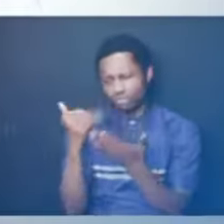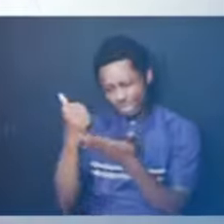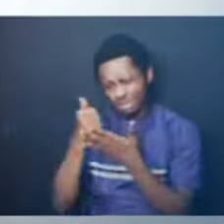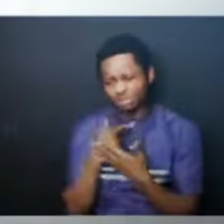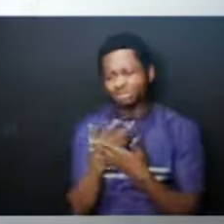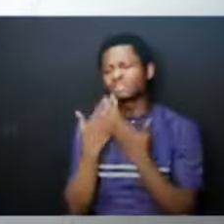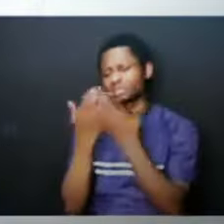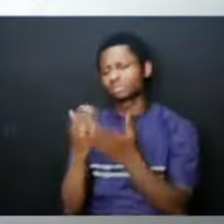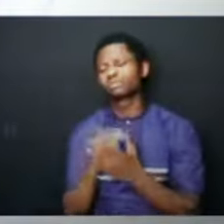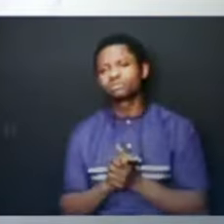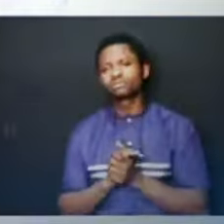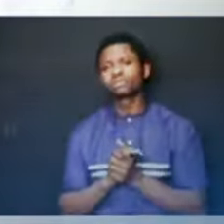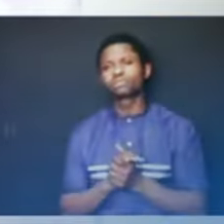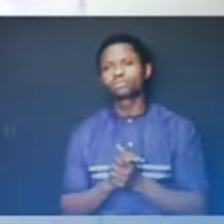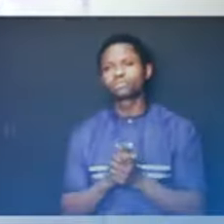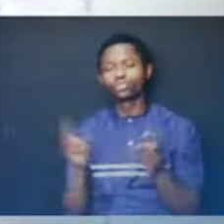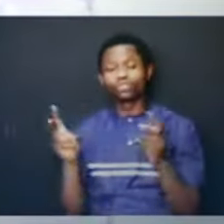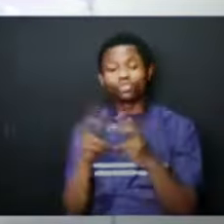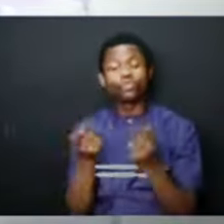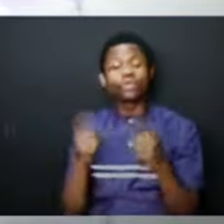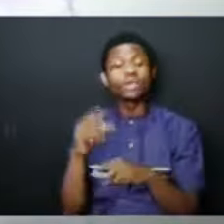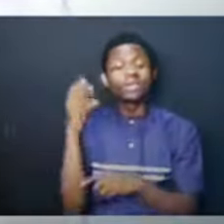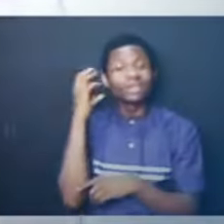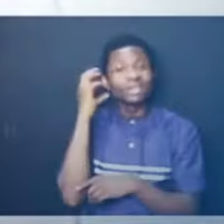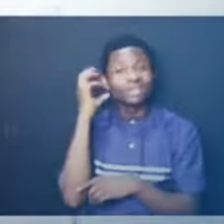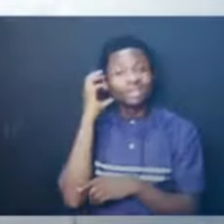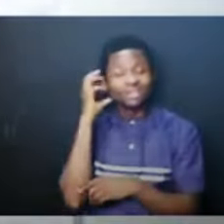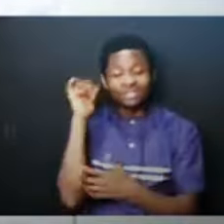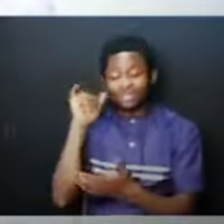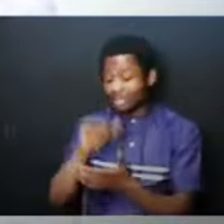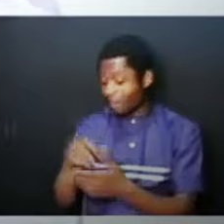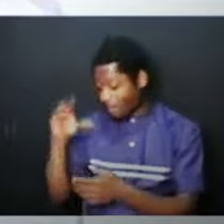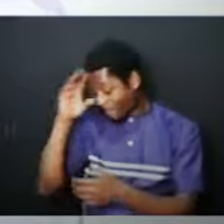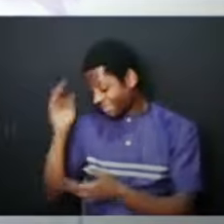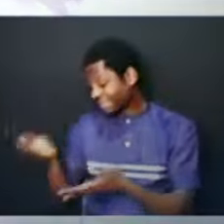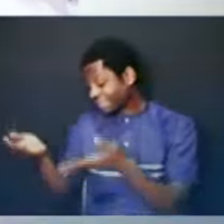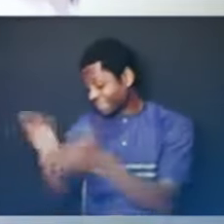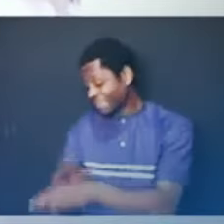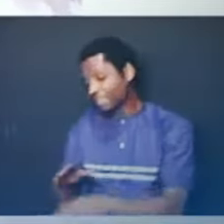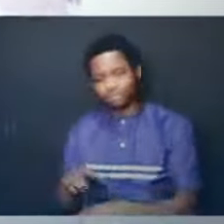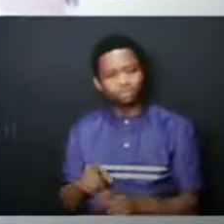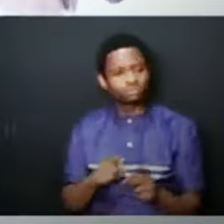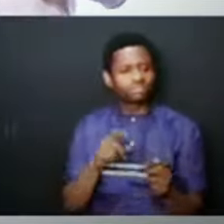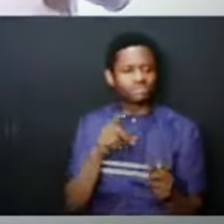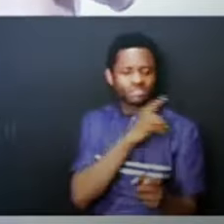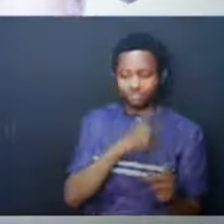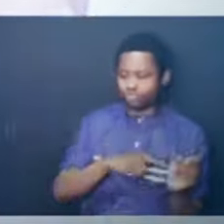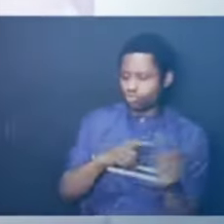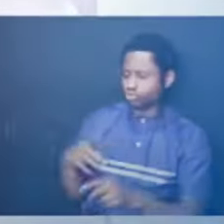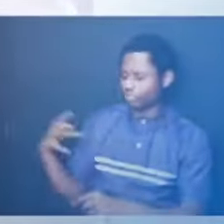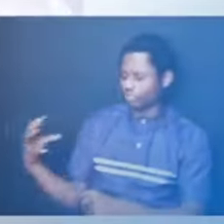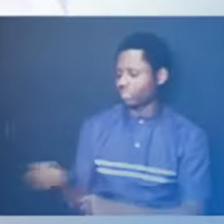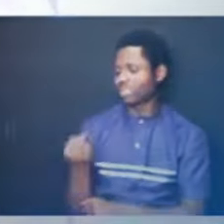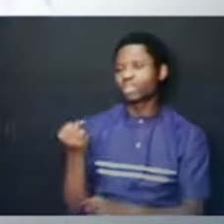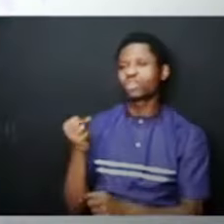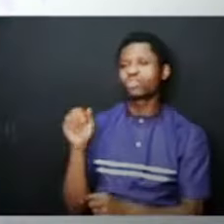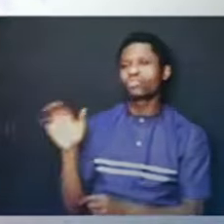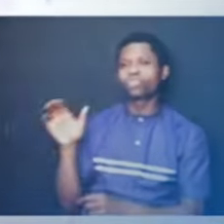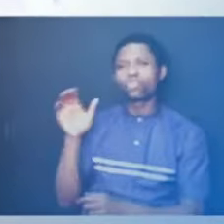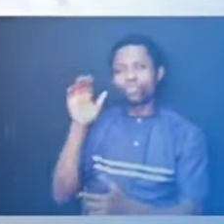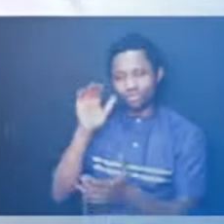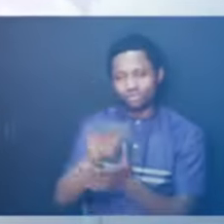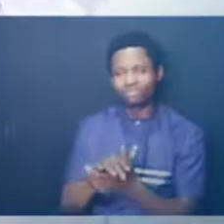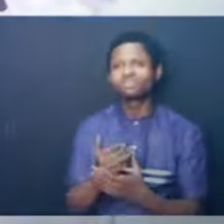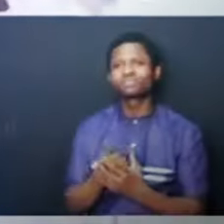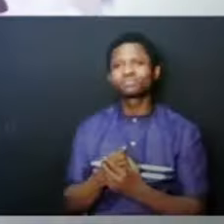Now so when he heard that Nabah was dead, he went for the wife. We all